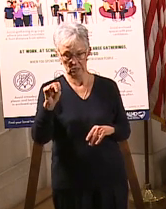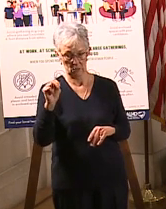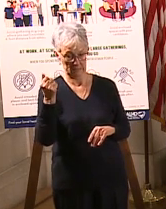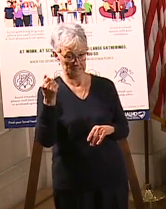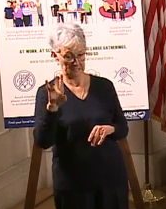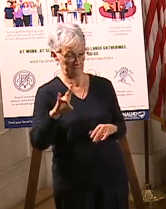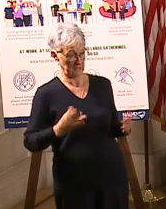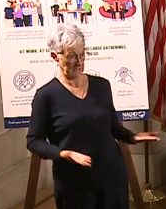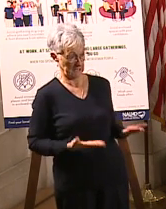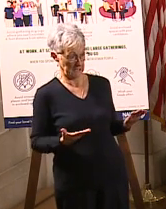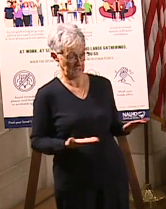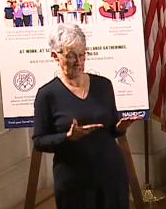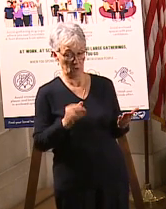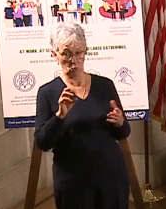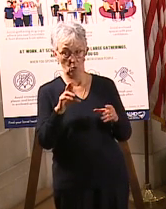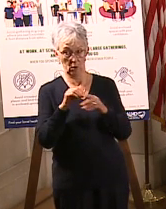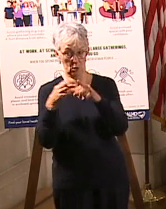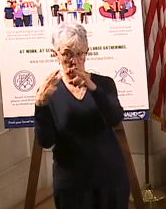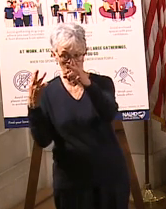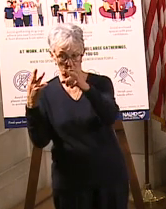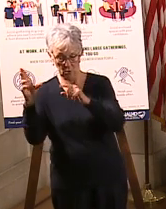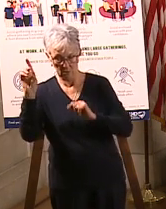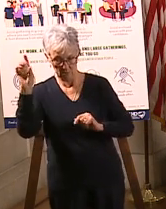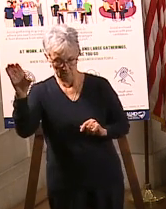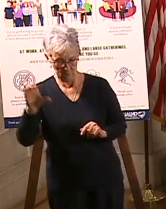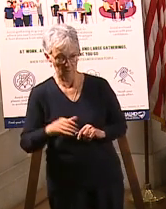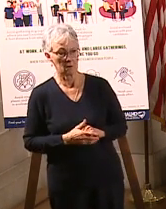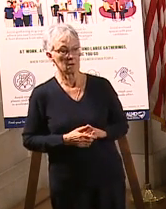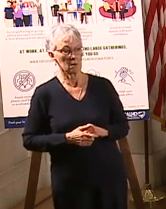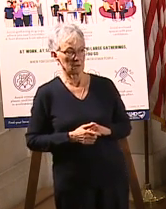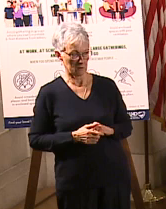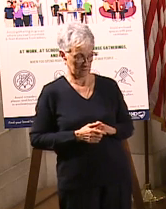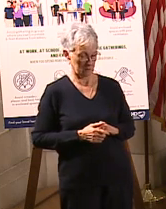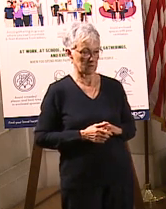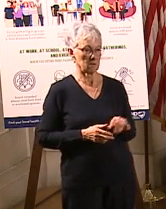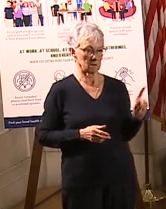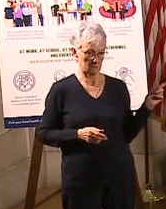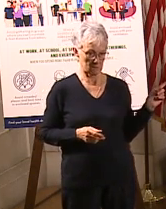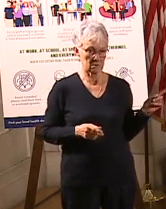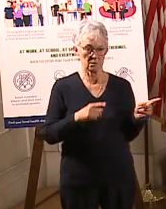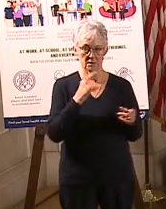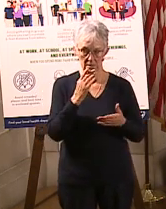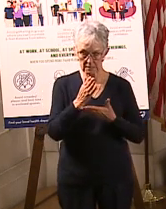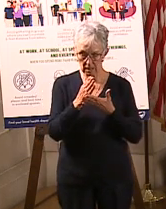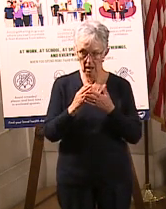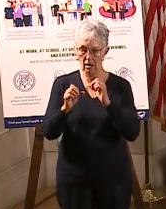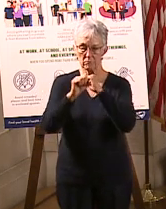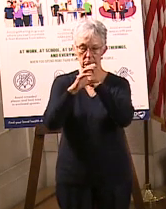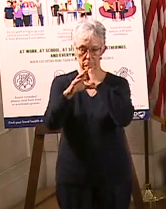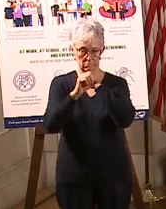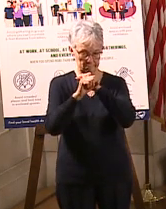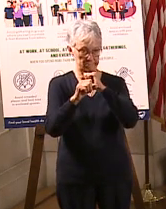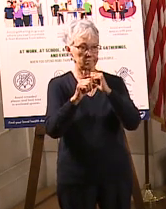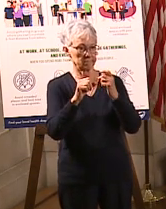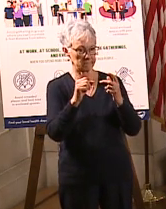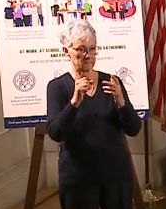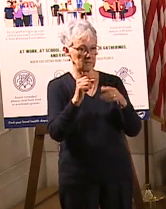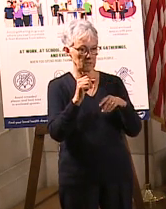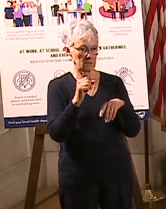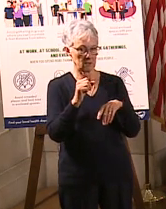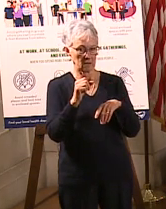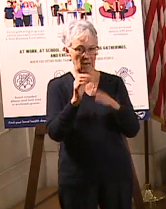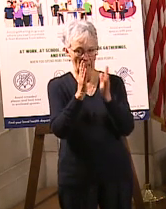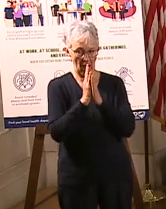17th? Take a step back for folks. There are some handbills and flyers running around from a national group calling